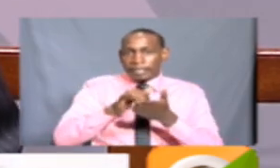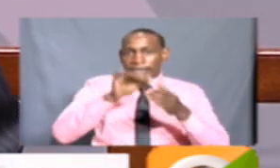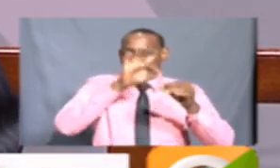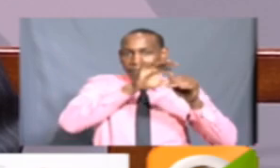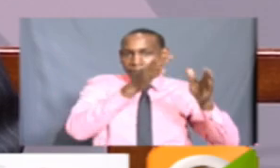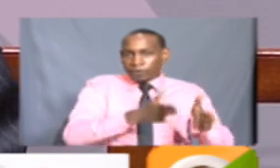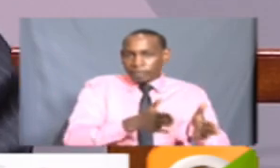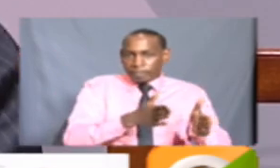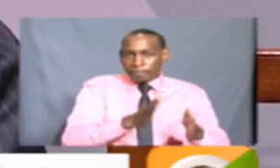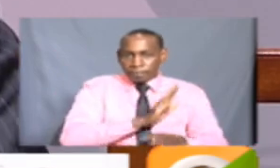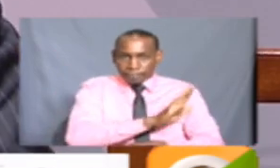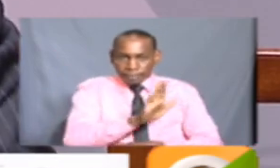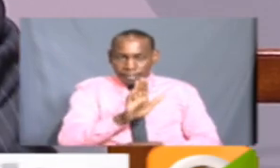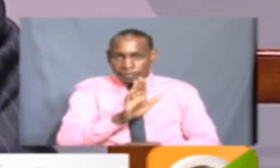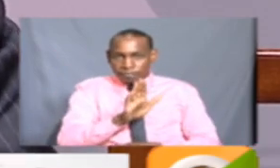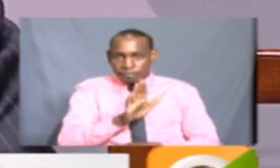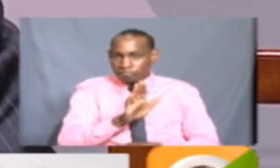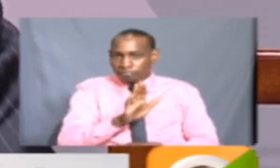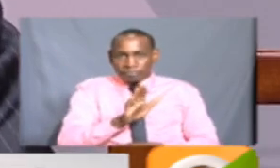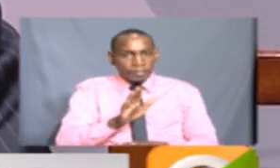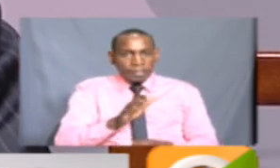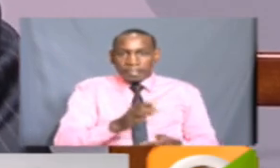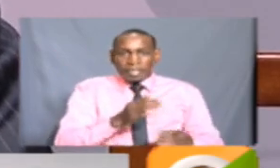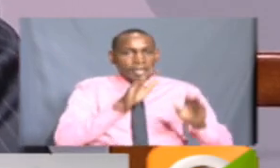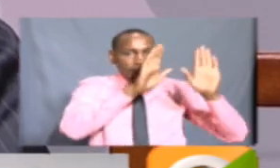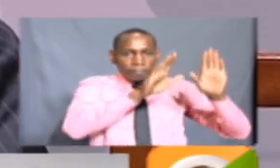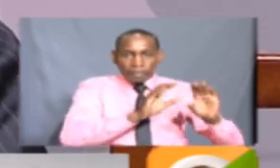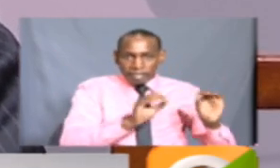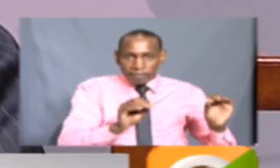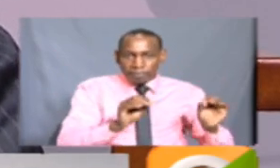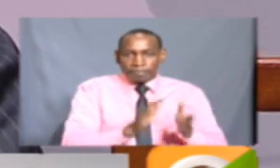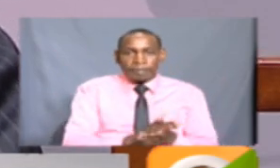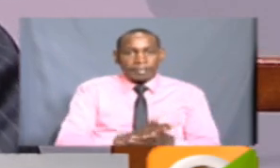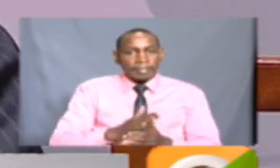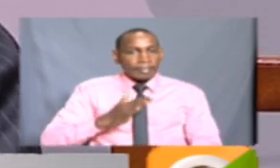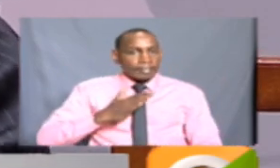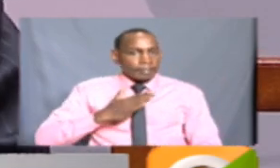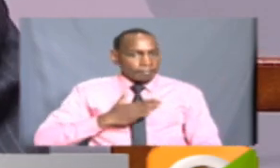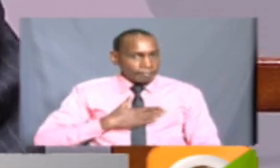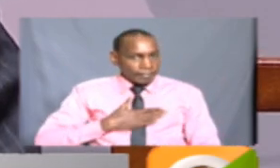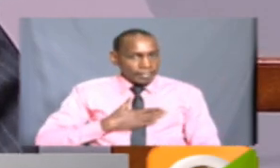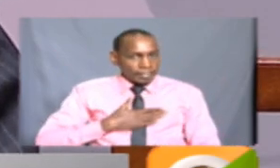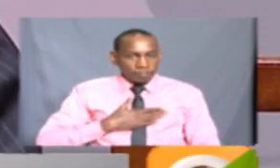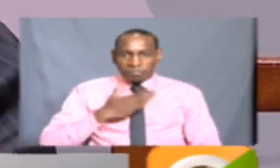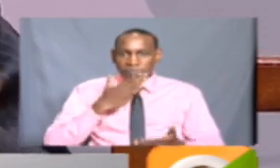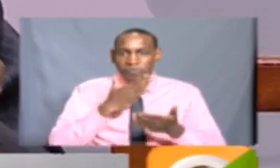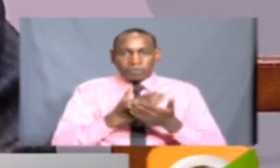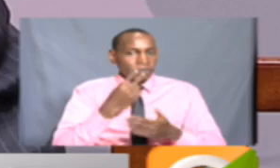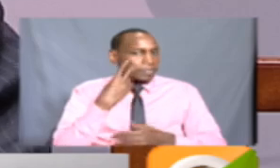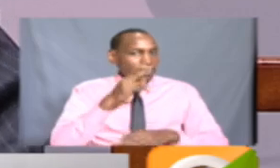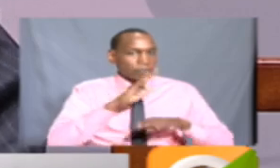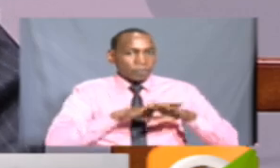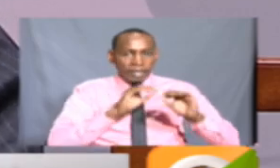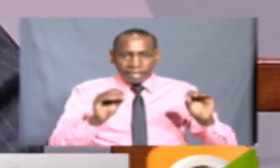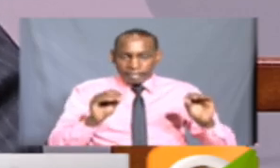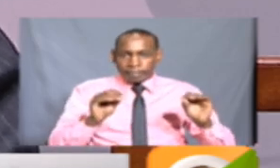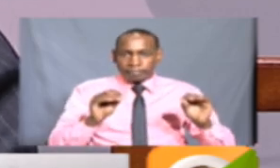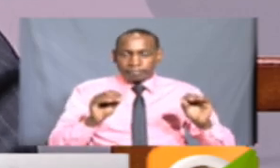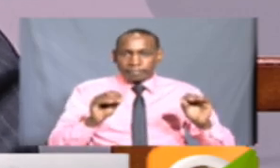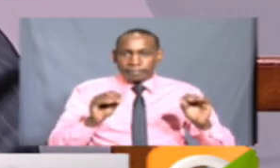are merely pawns in a political chessboard. Yeah. This is what I find irritating and annoying at